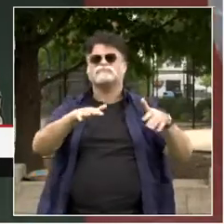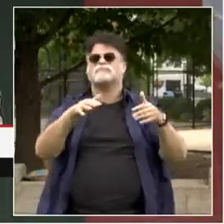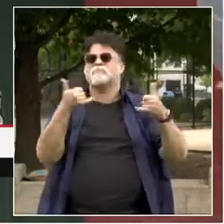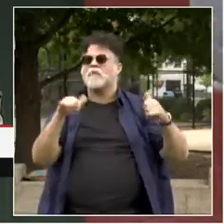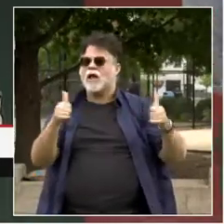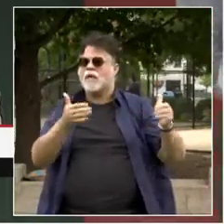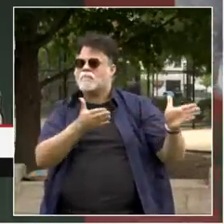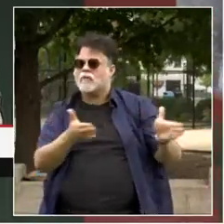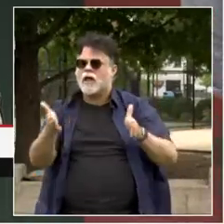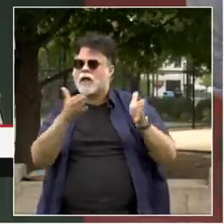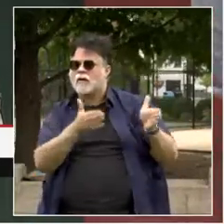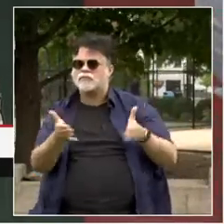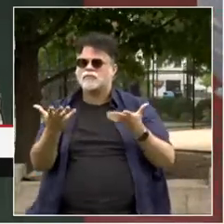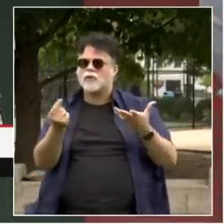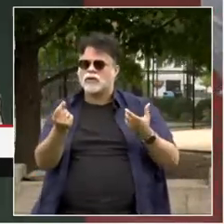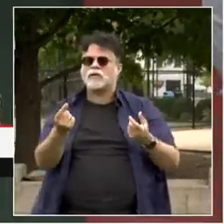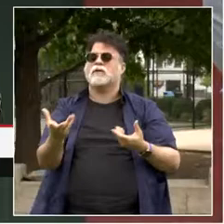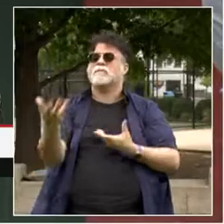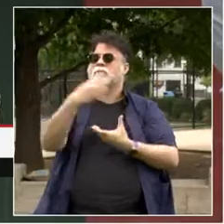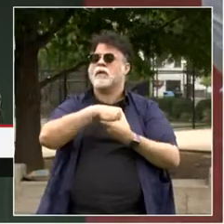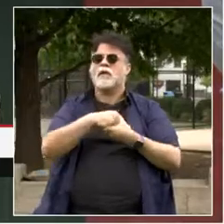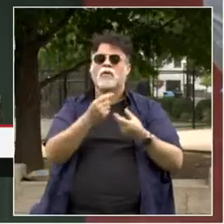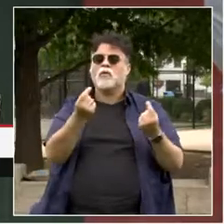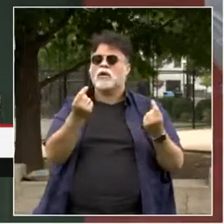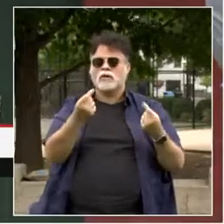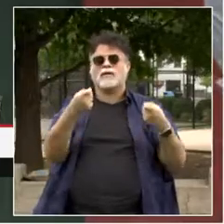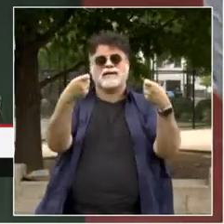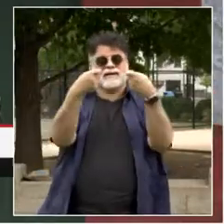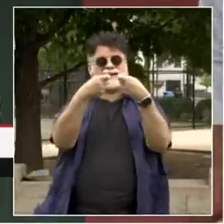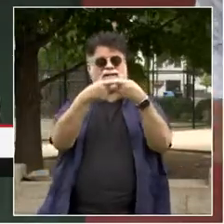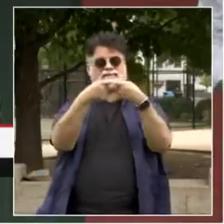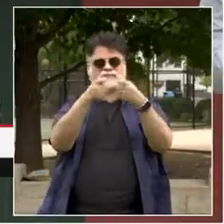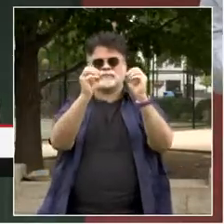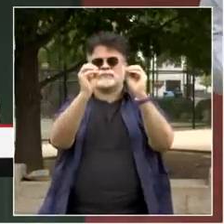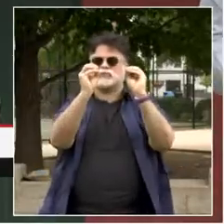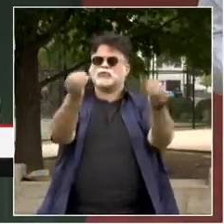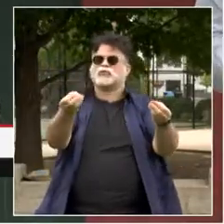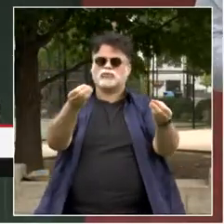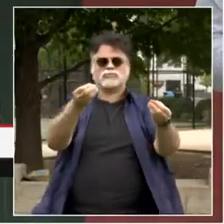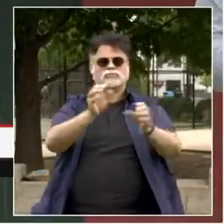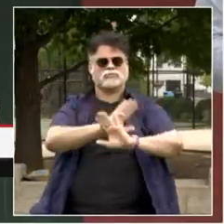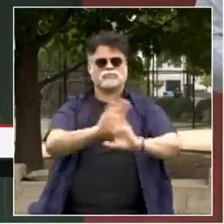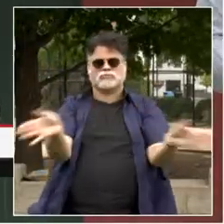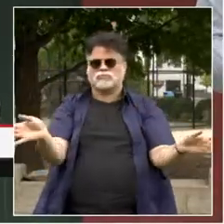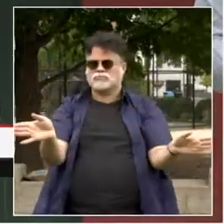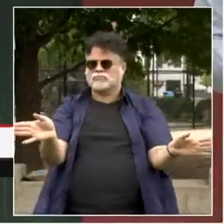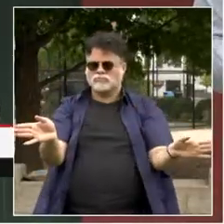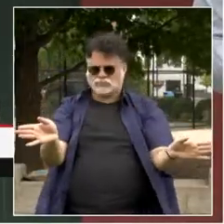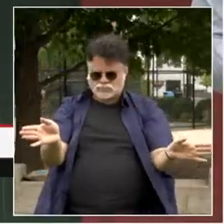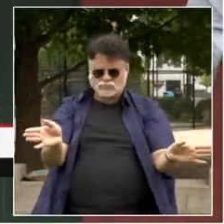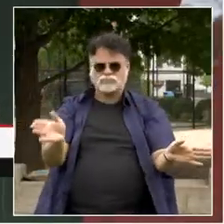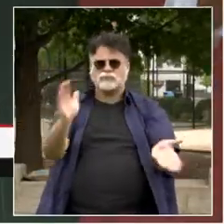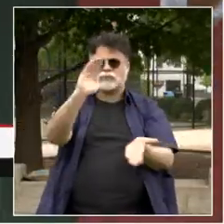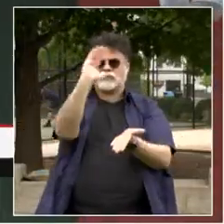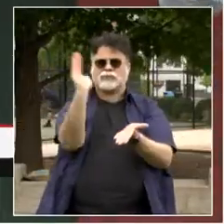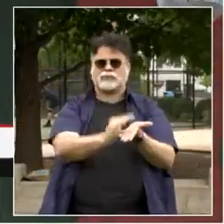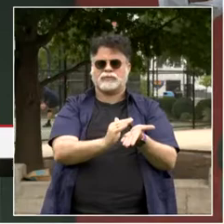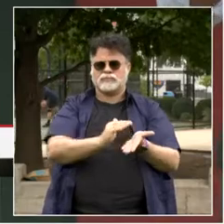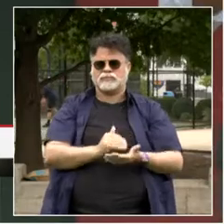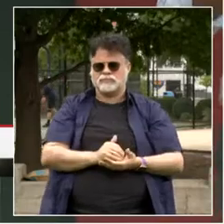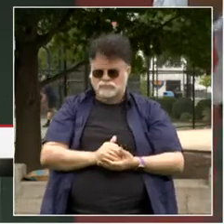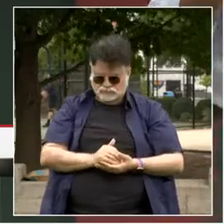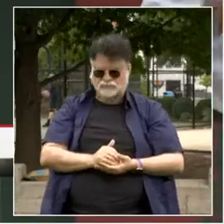net zero, energy ready recreation center within the DPR